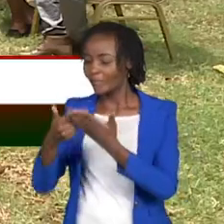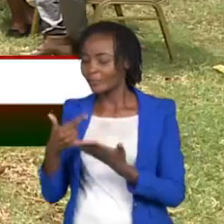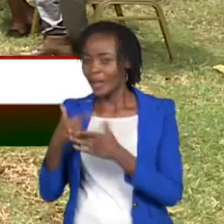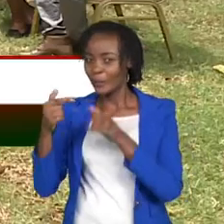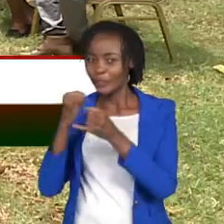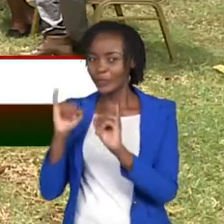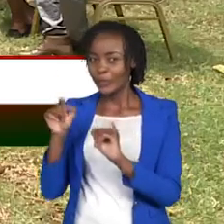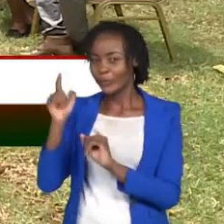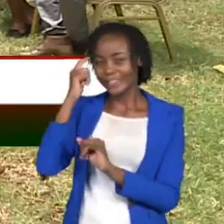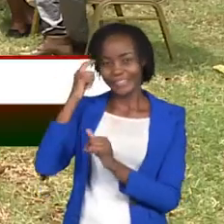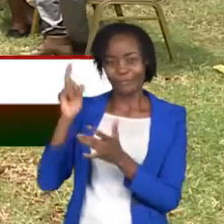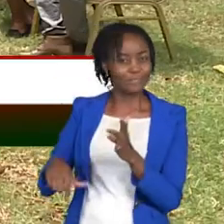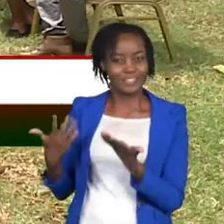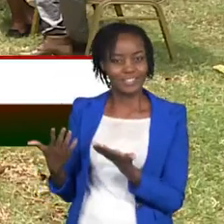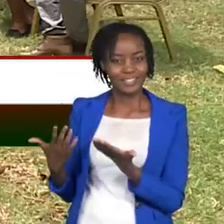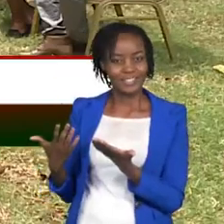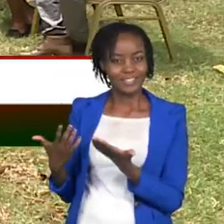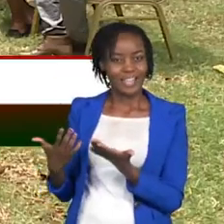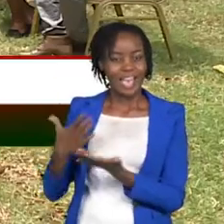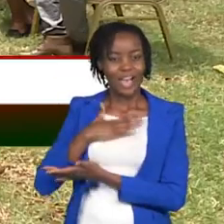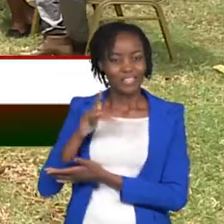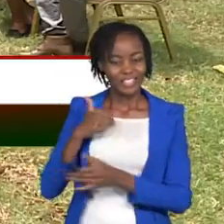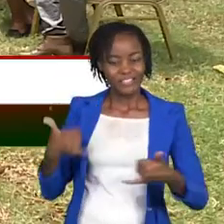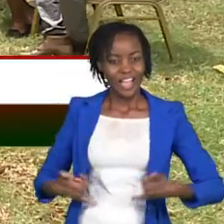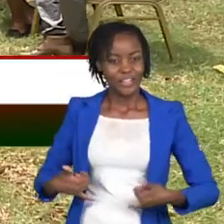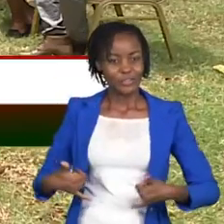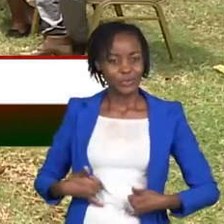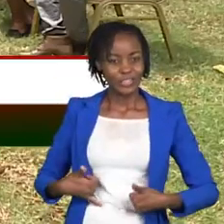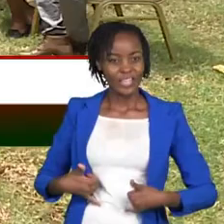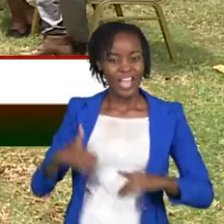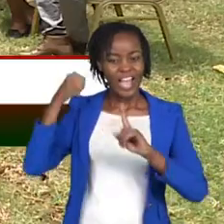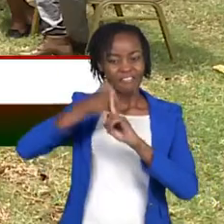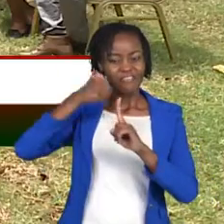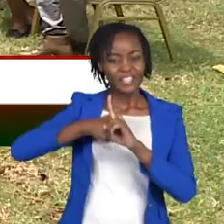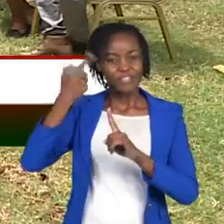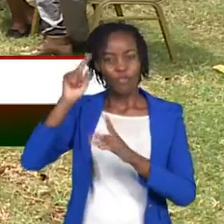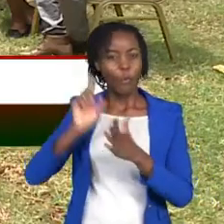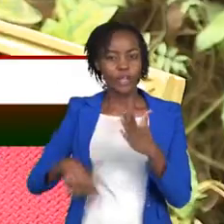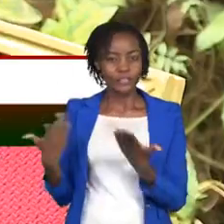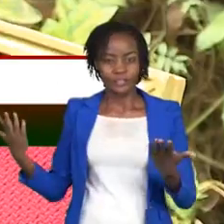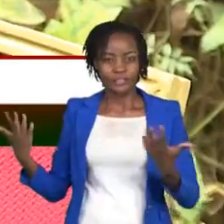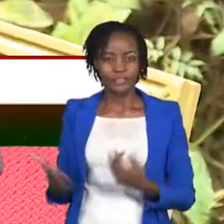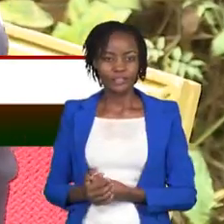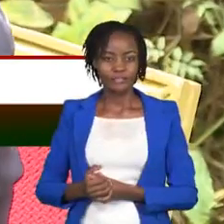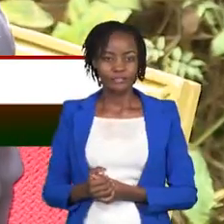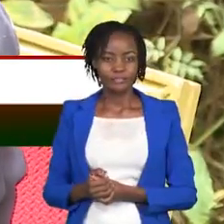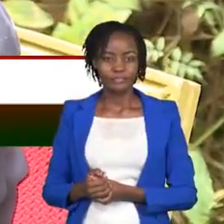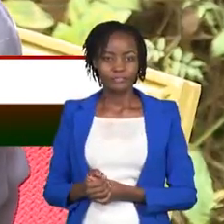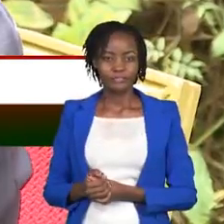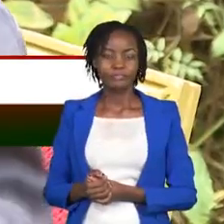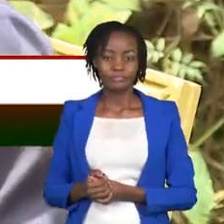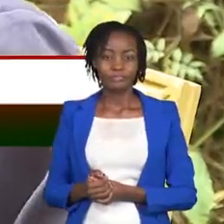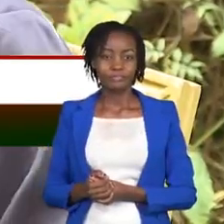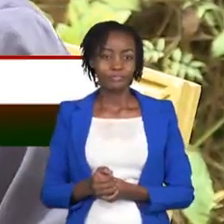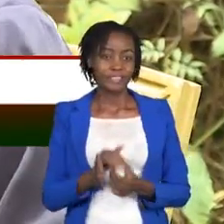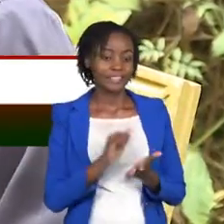generation, what do you think we are, we as the youth, are fighting for, rather negotiating for? Ah, thank you.